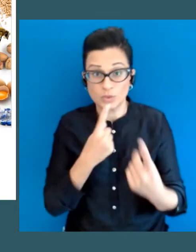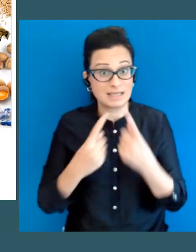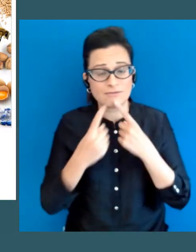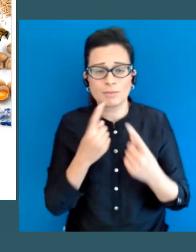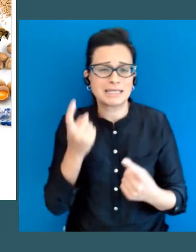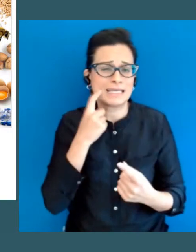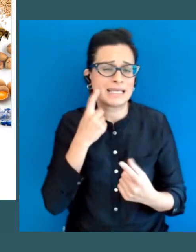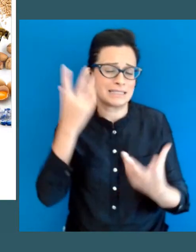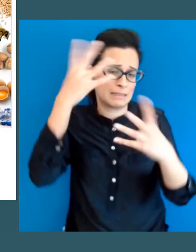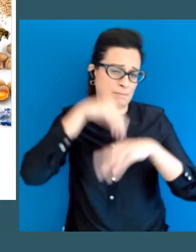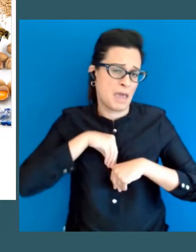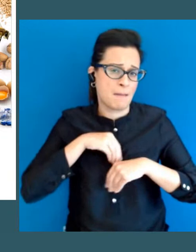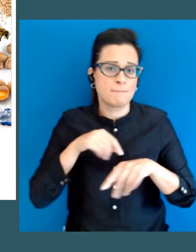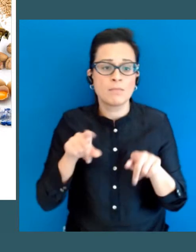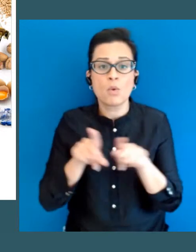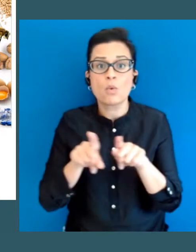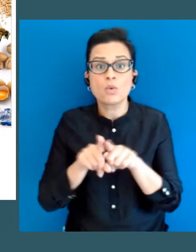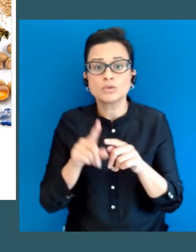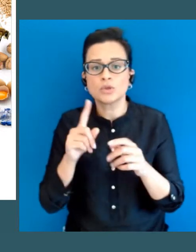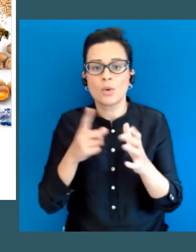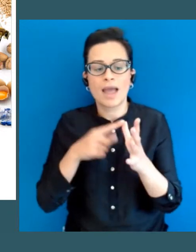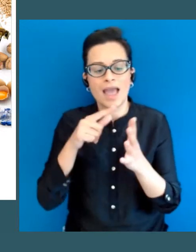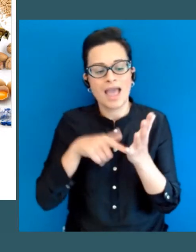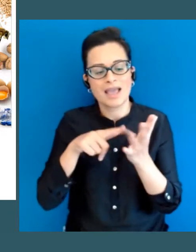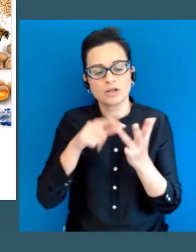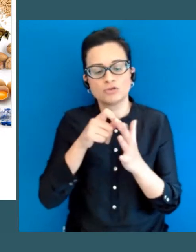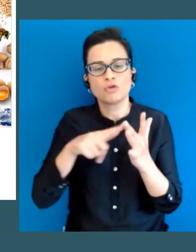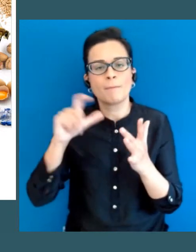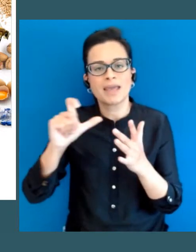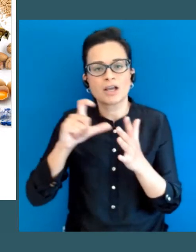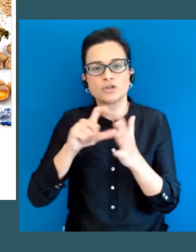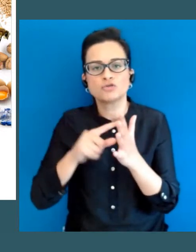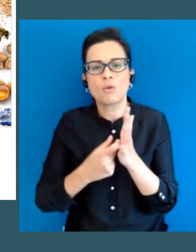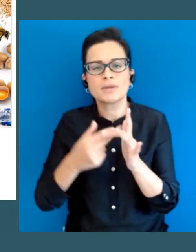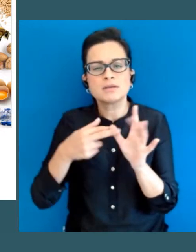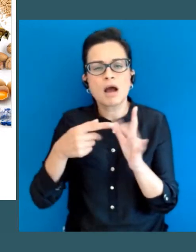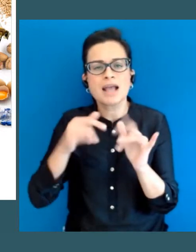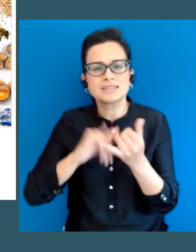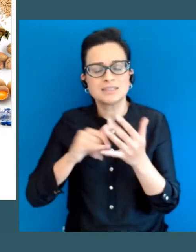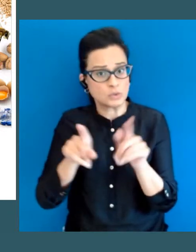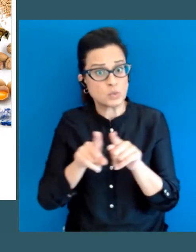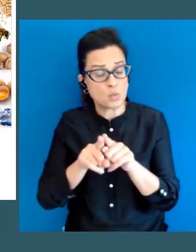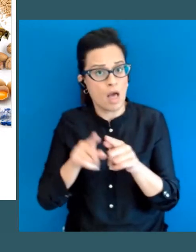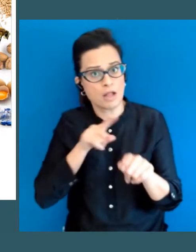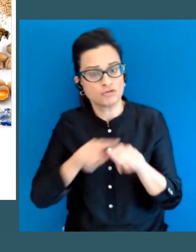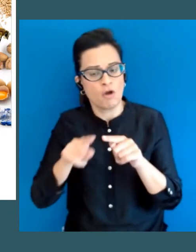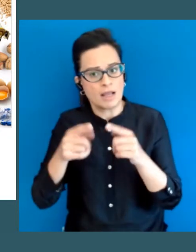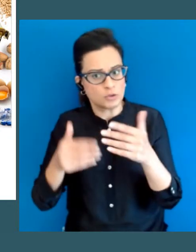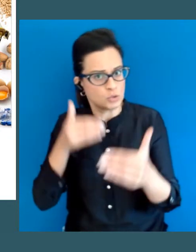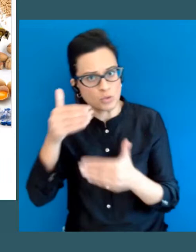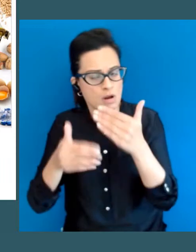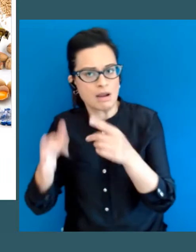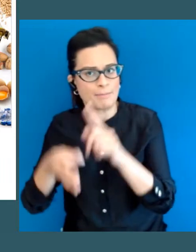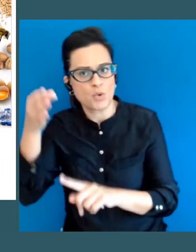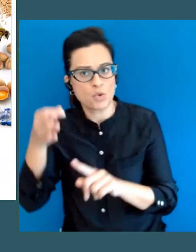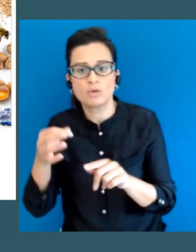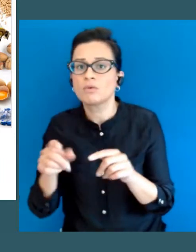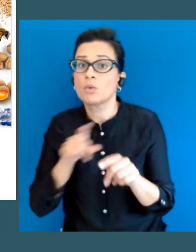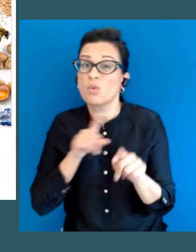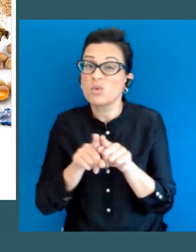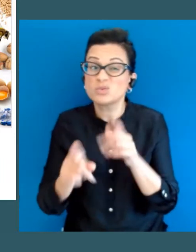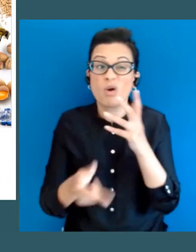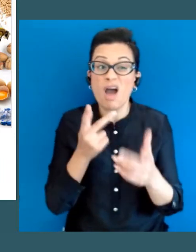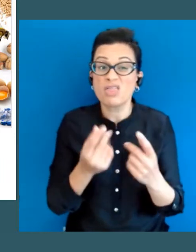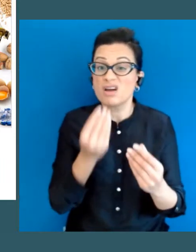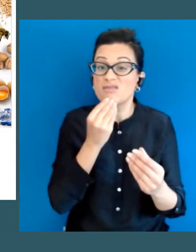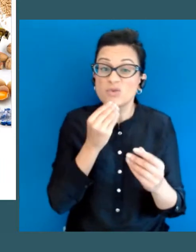forward with atopic dermatitis resources, and there's some additional information on other food allergy and other allergic resources.